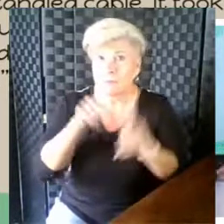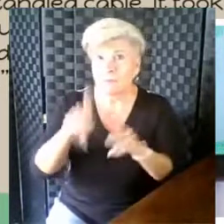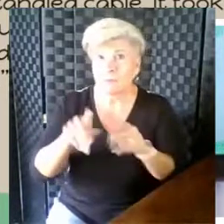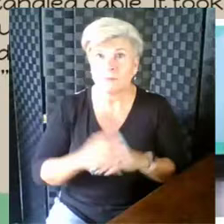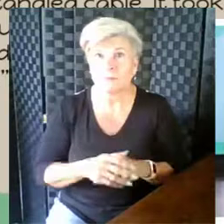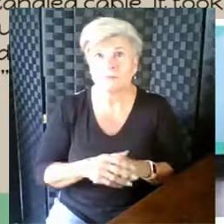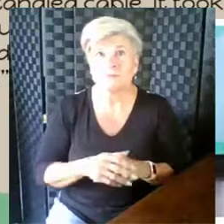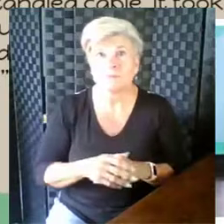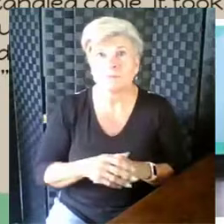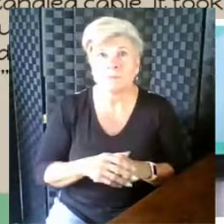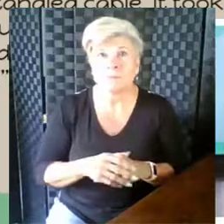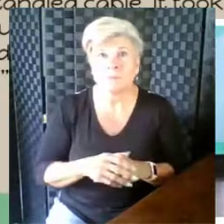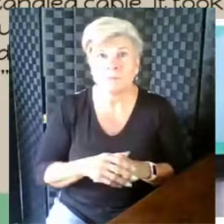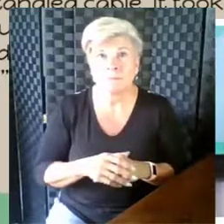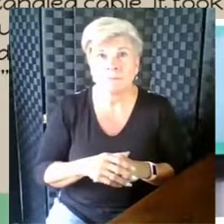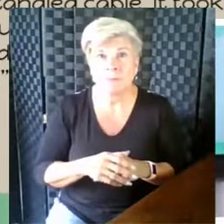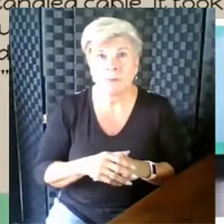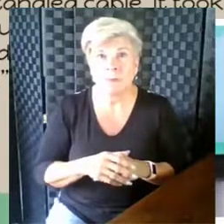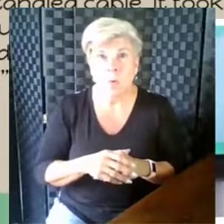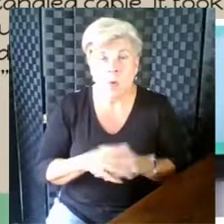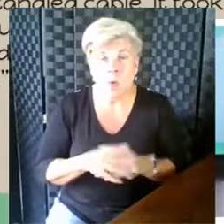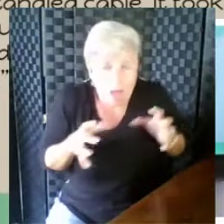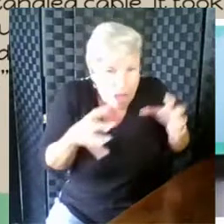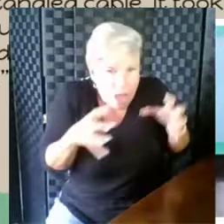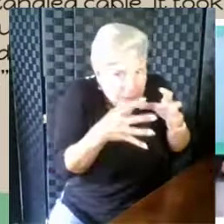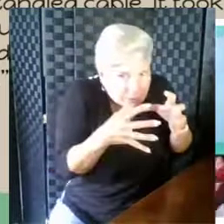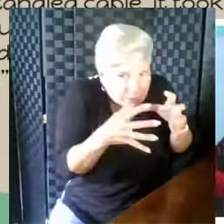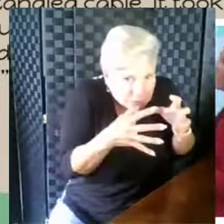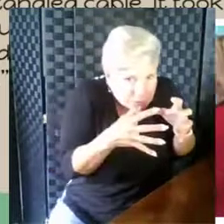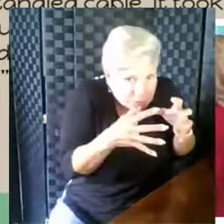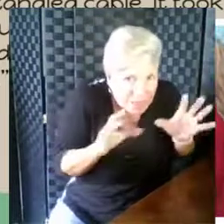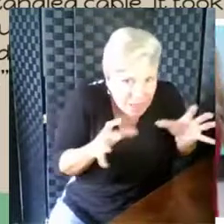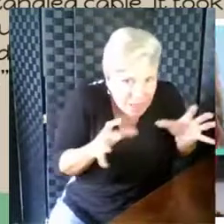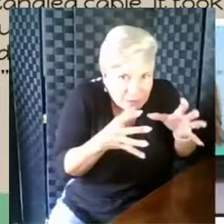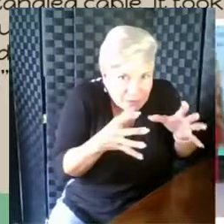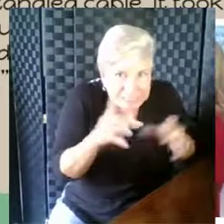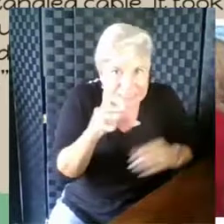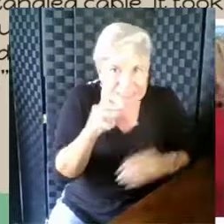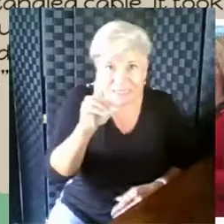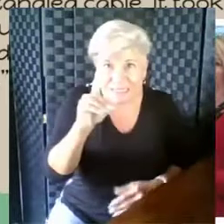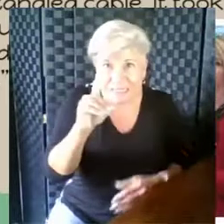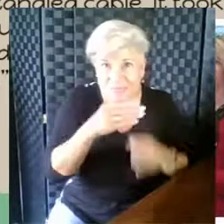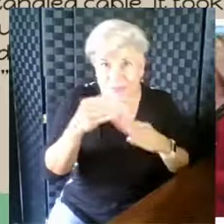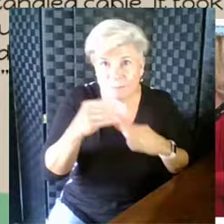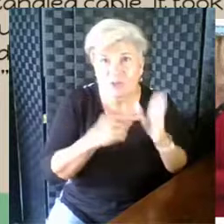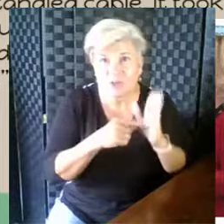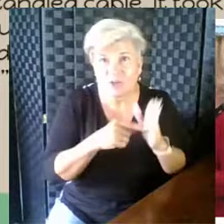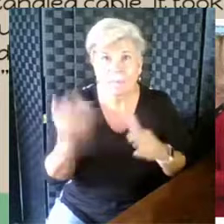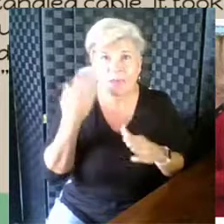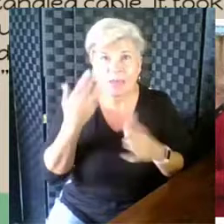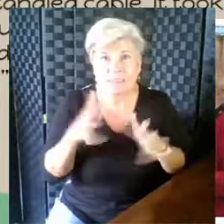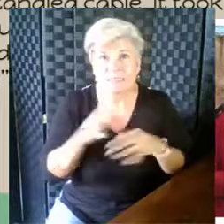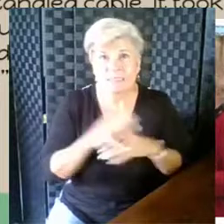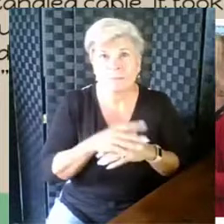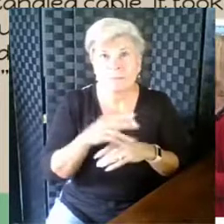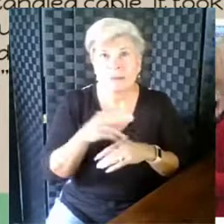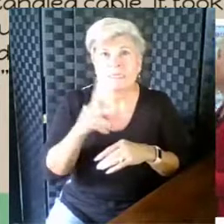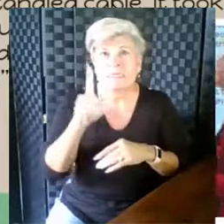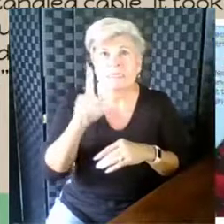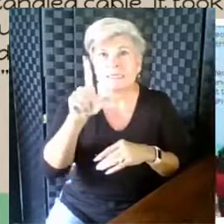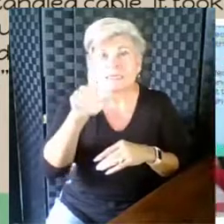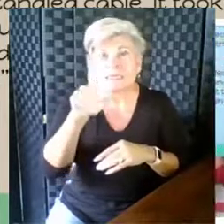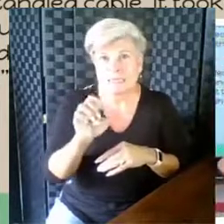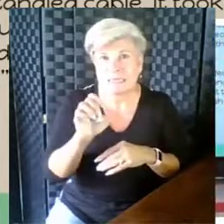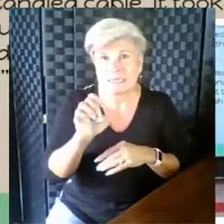PLE. And huddled, it has the D on the end, but that's showing us it's past tense. But the